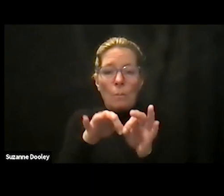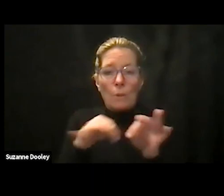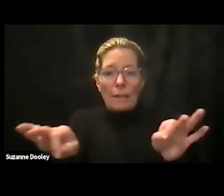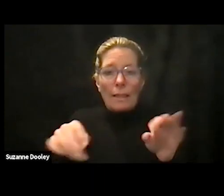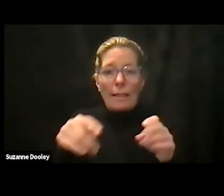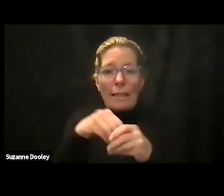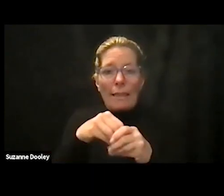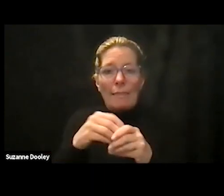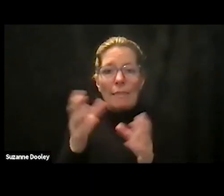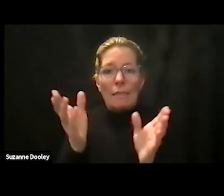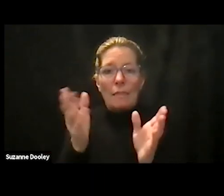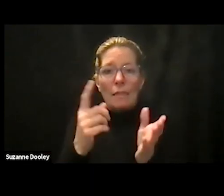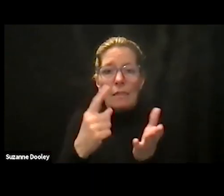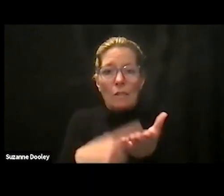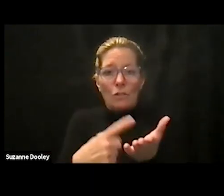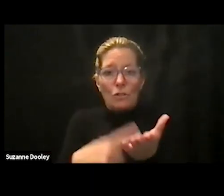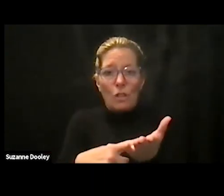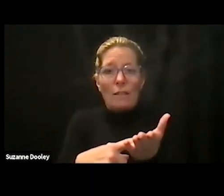we'd also love